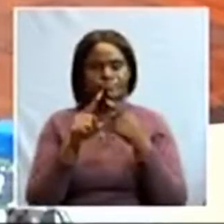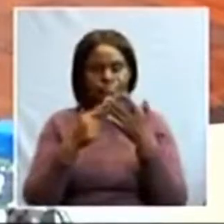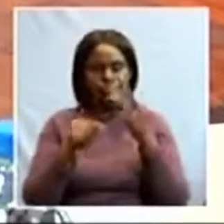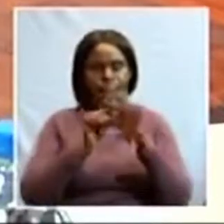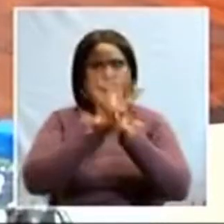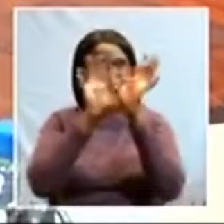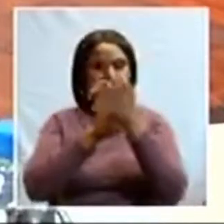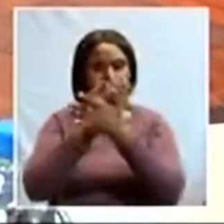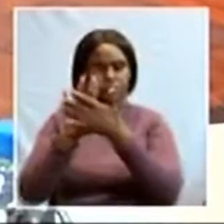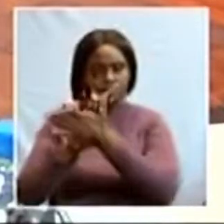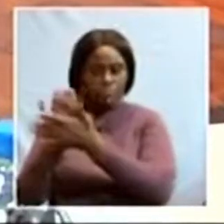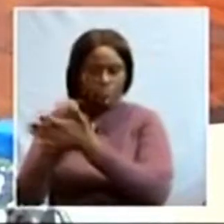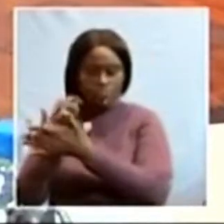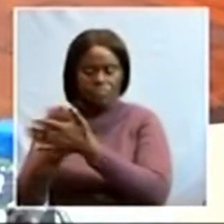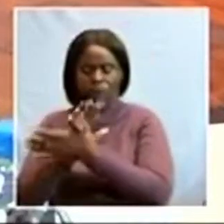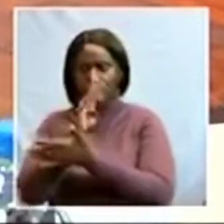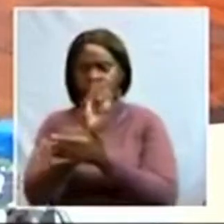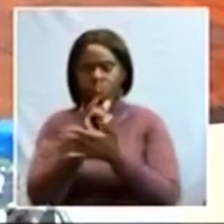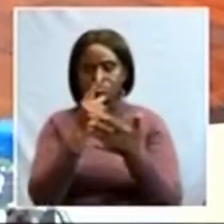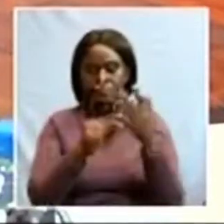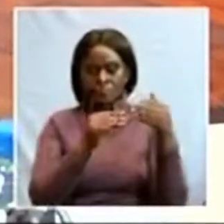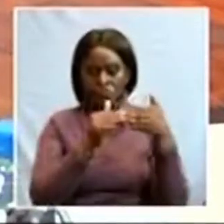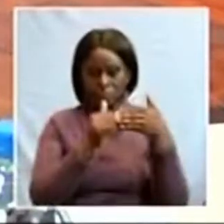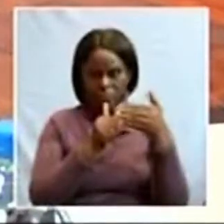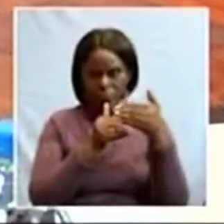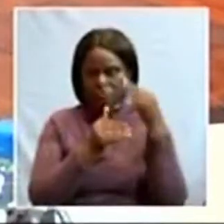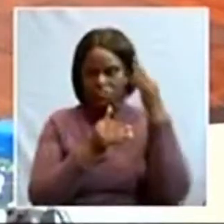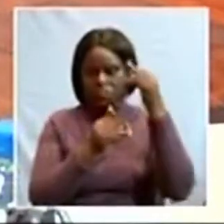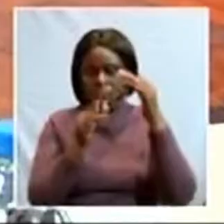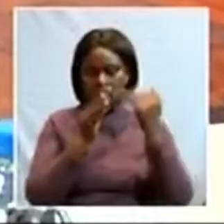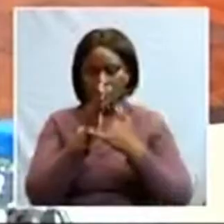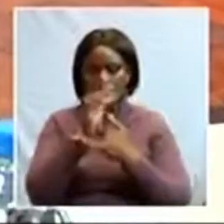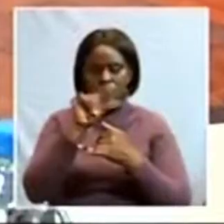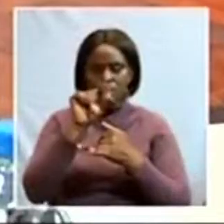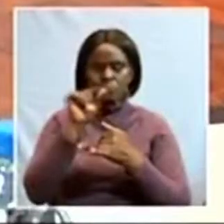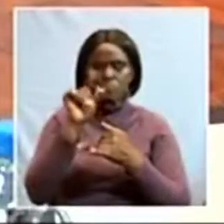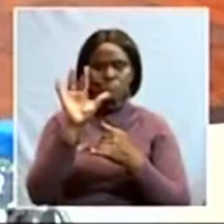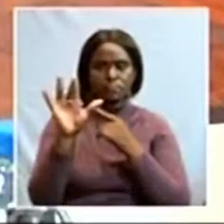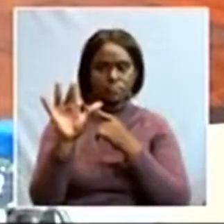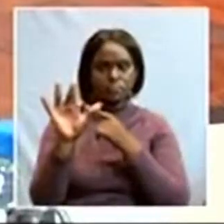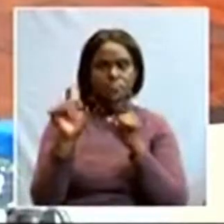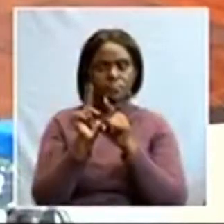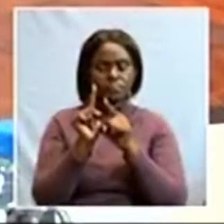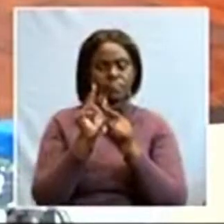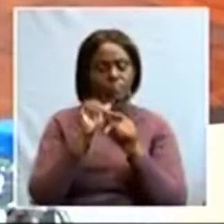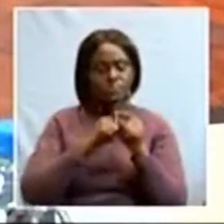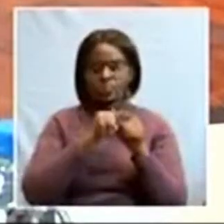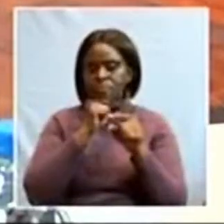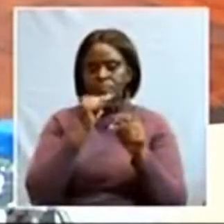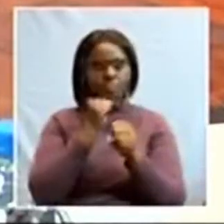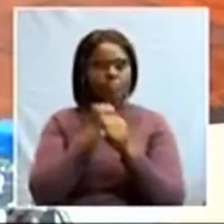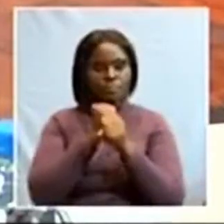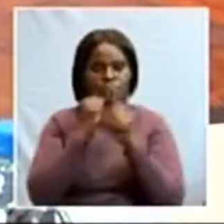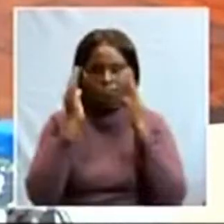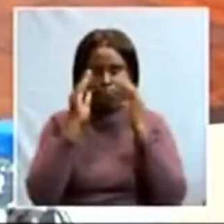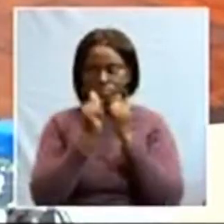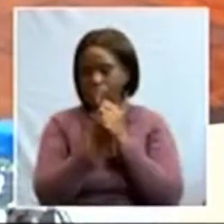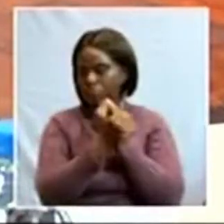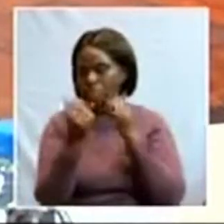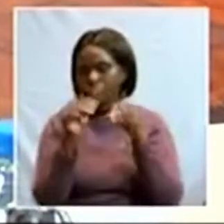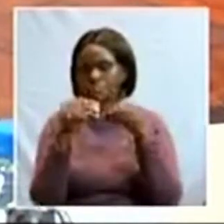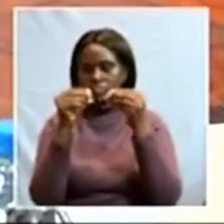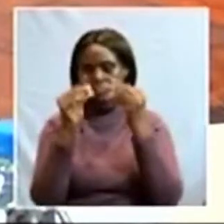clear that by moving forward, that is through 2025. We won't be dealing with any